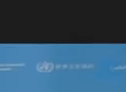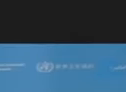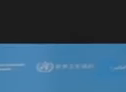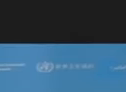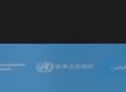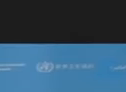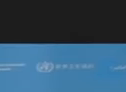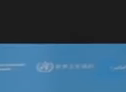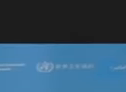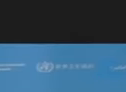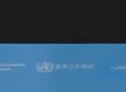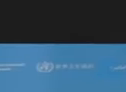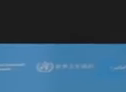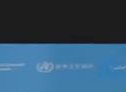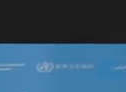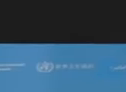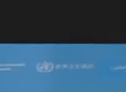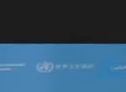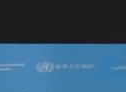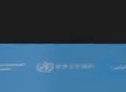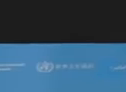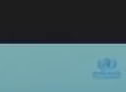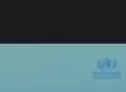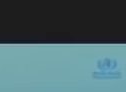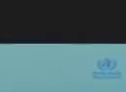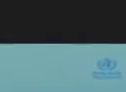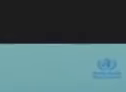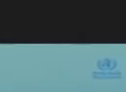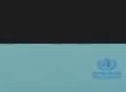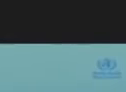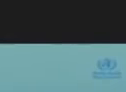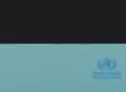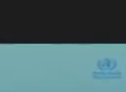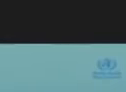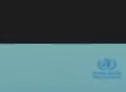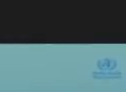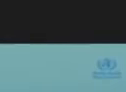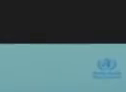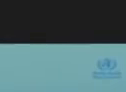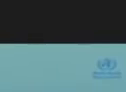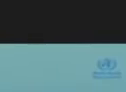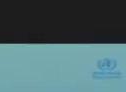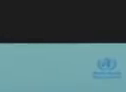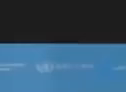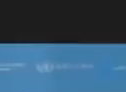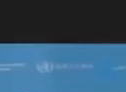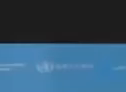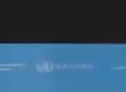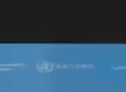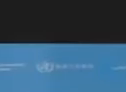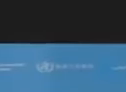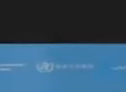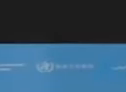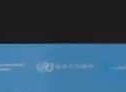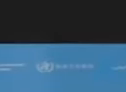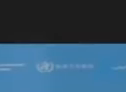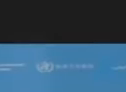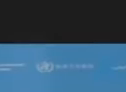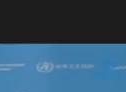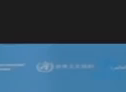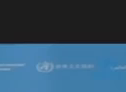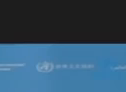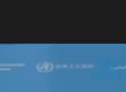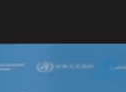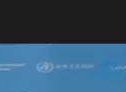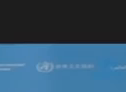countries where changes are being detected and where variants of interest are being detected. The variants that are important are